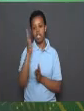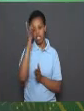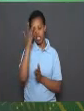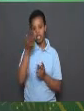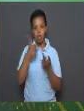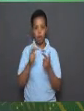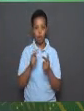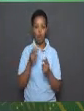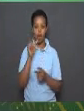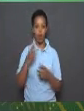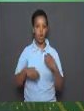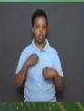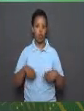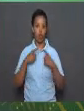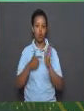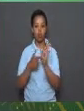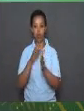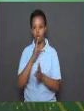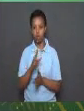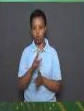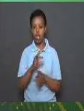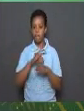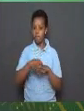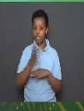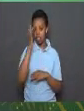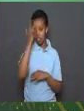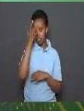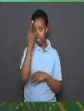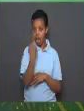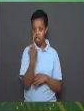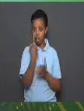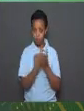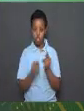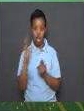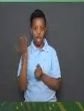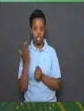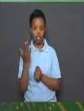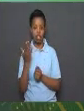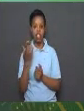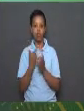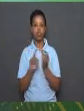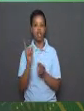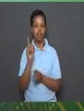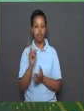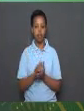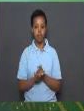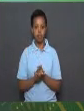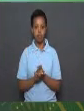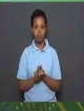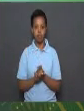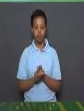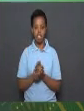microorganisms. Infectious disease is just one type of disease. Disease